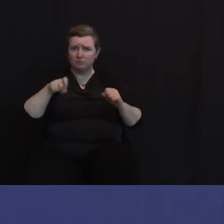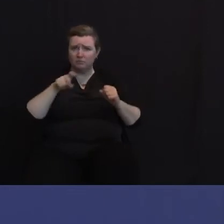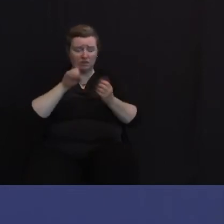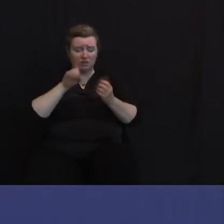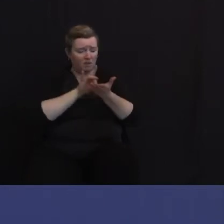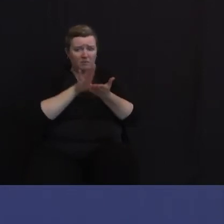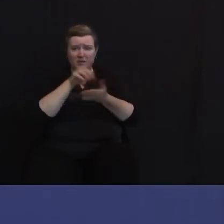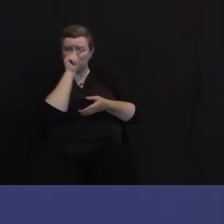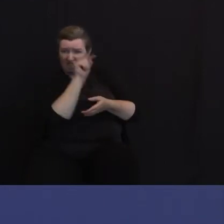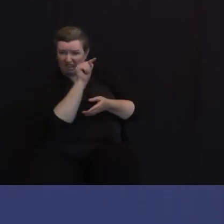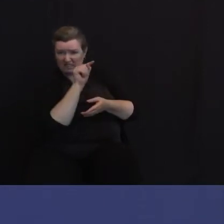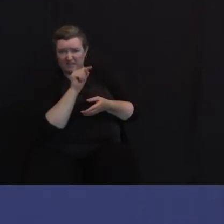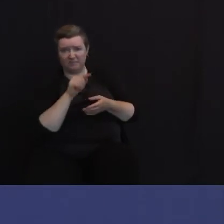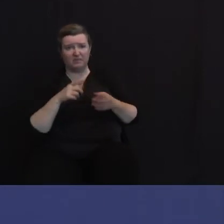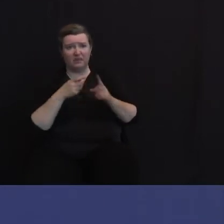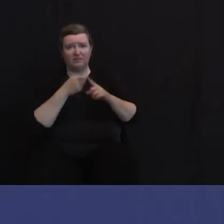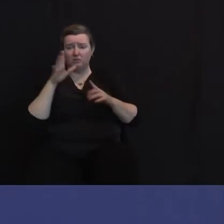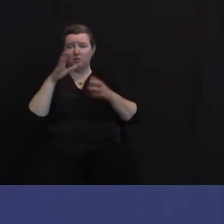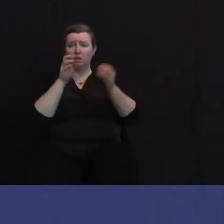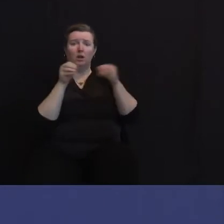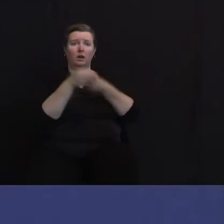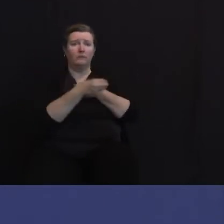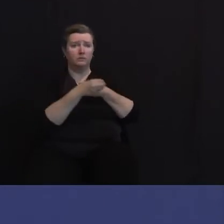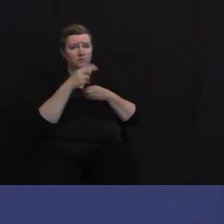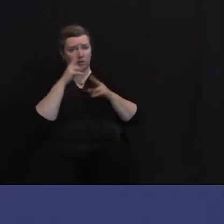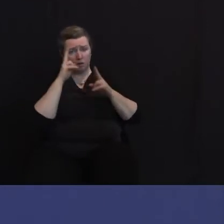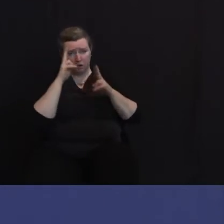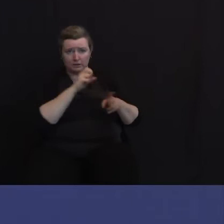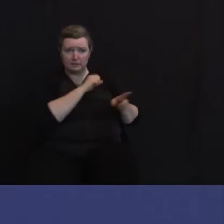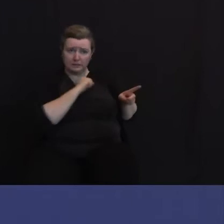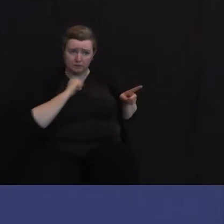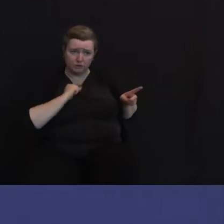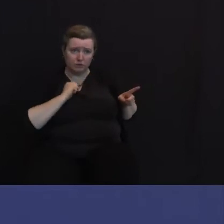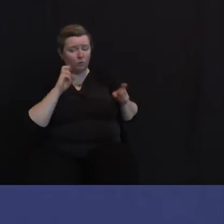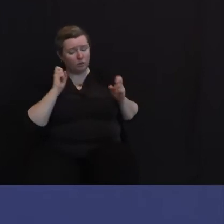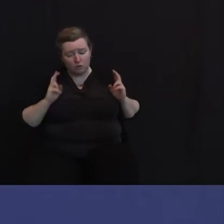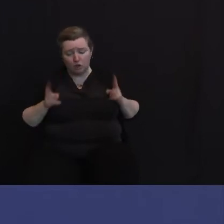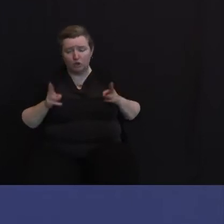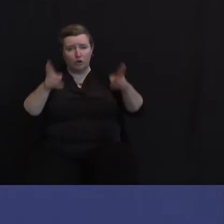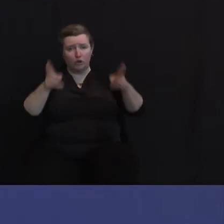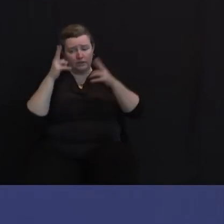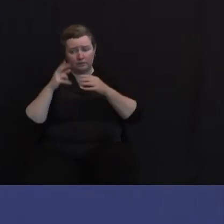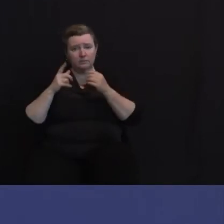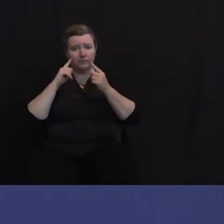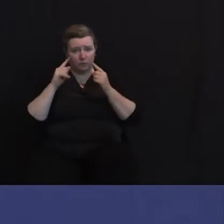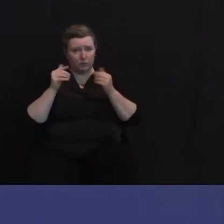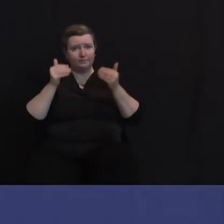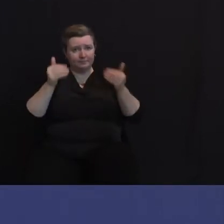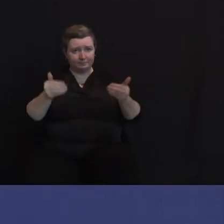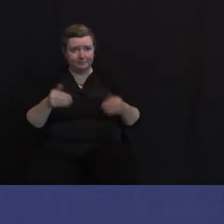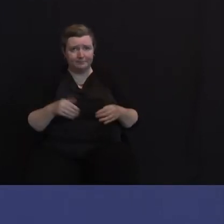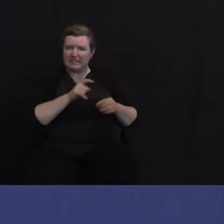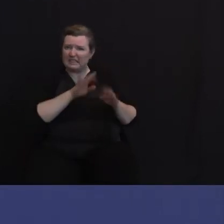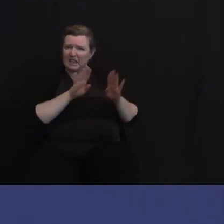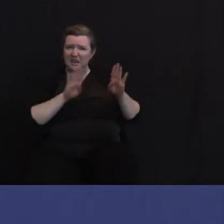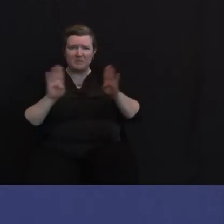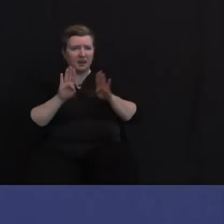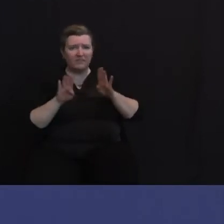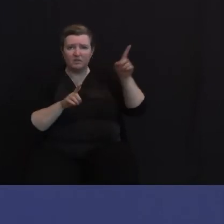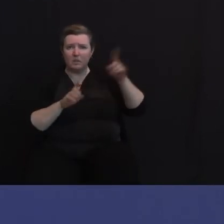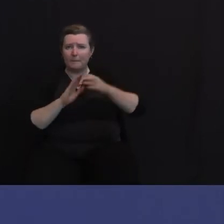be removed from office. And I would hope the Senate would take up the matter with all speed so that President Trump's actions become a cautionary